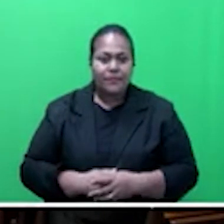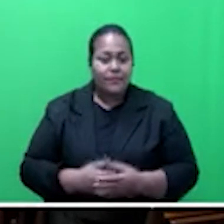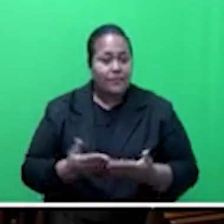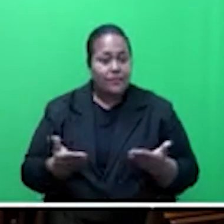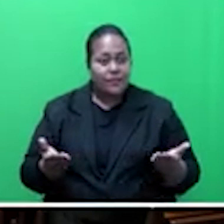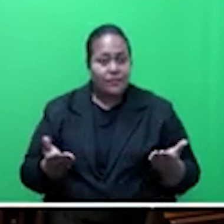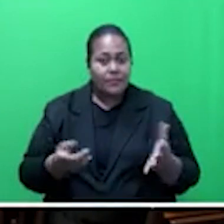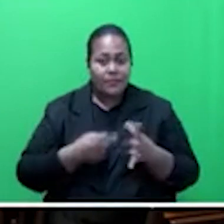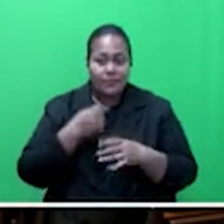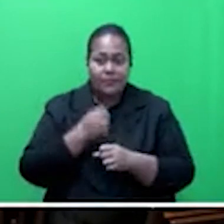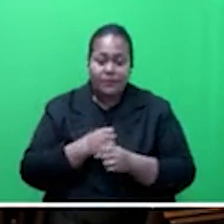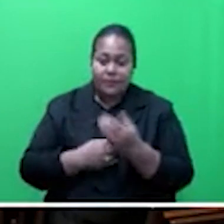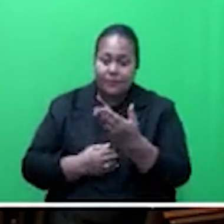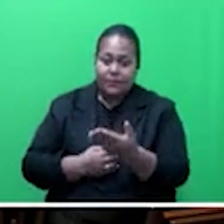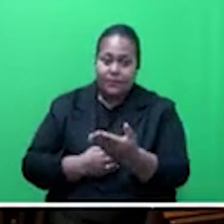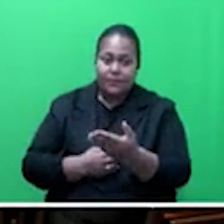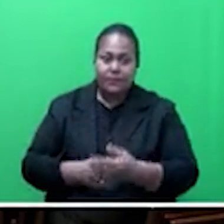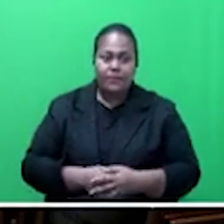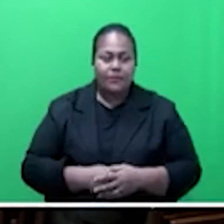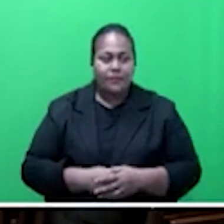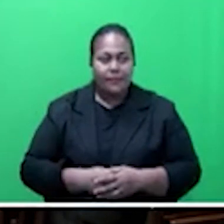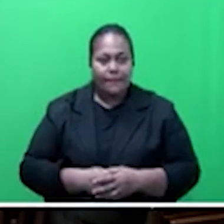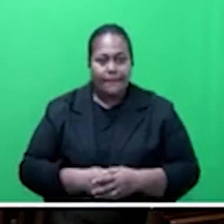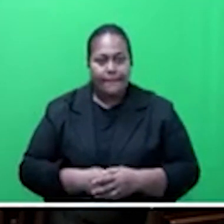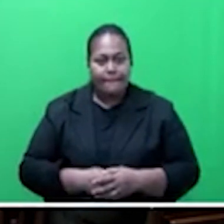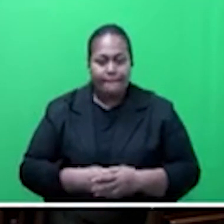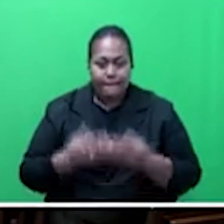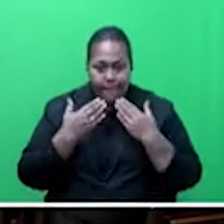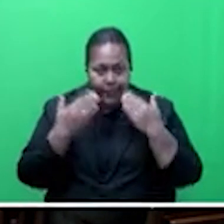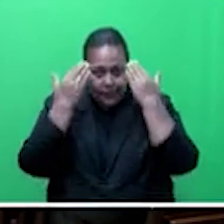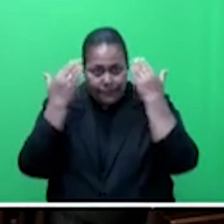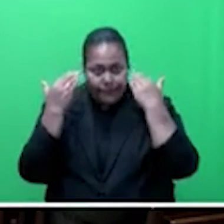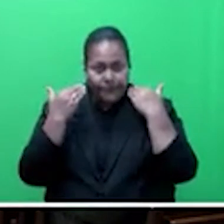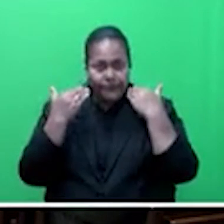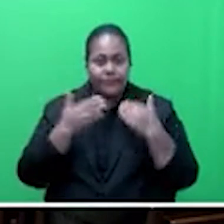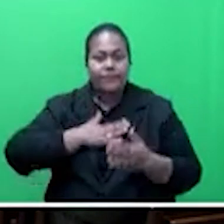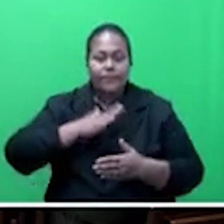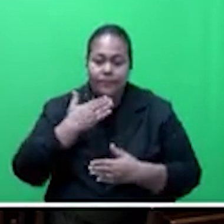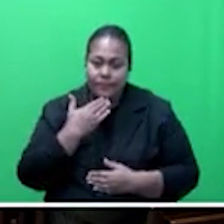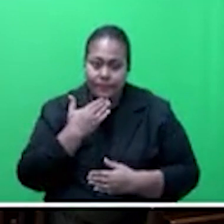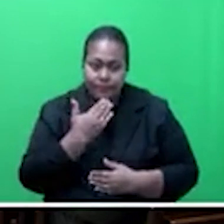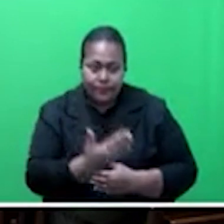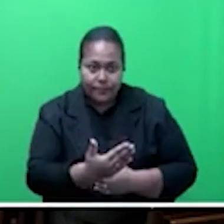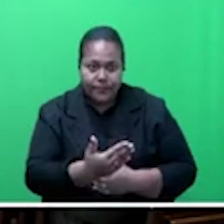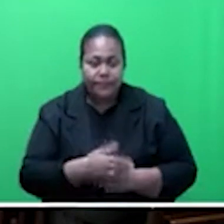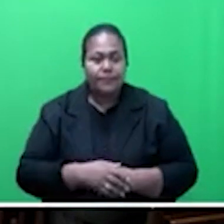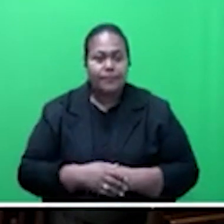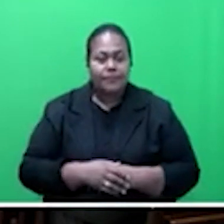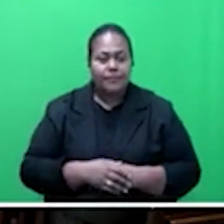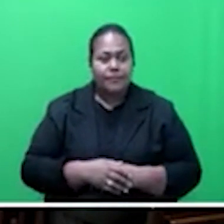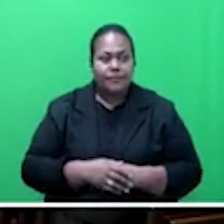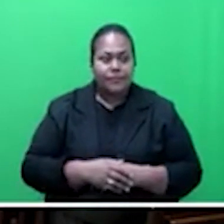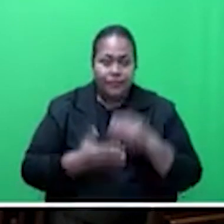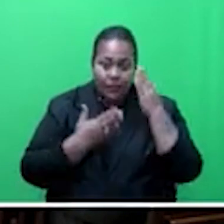Honourable Attorney General, you have the floor. Thank you, Mr. Speaker. Sir, Mr. Speaker, sir, I'd like to thank Honourable Kikundu Ndua,